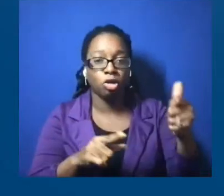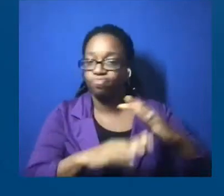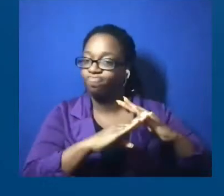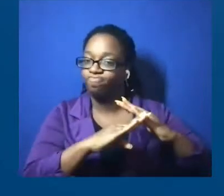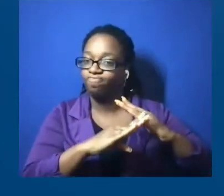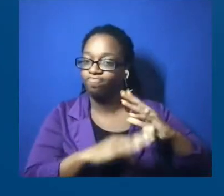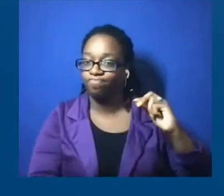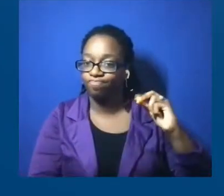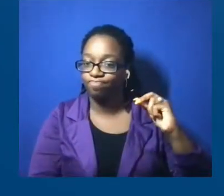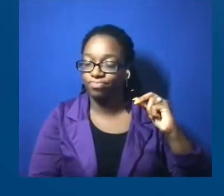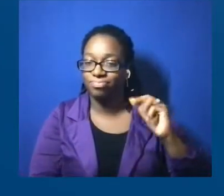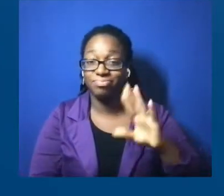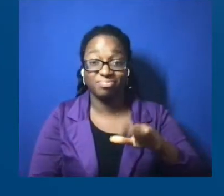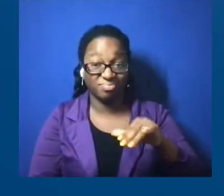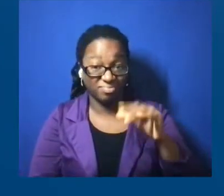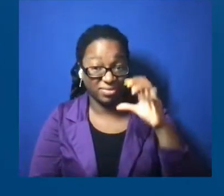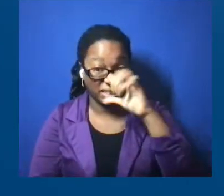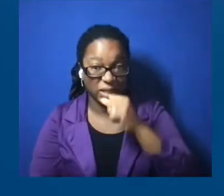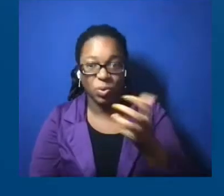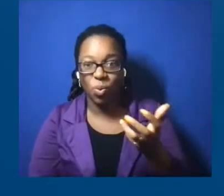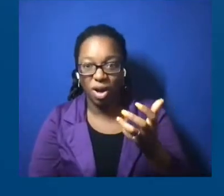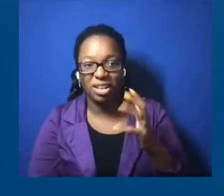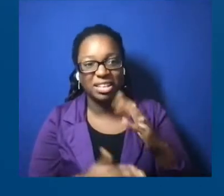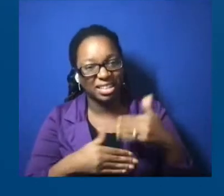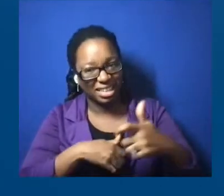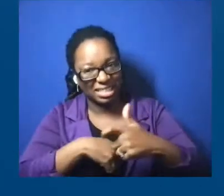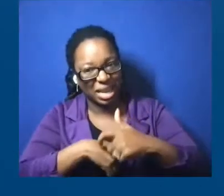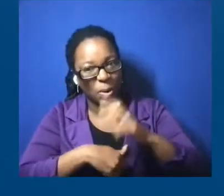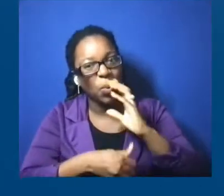what? We're going to get it next time out.